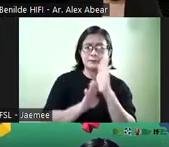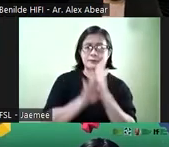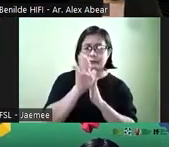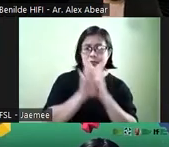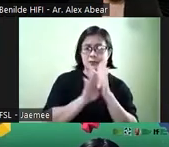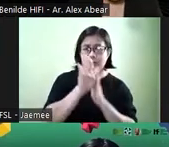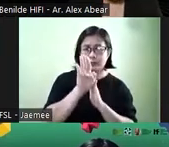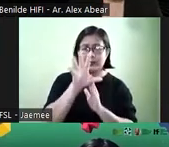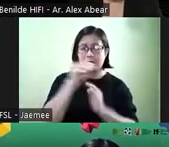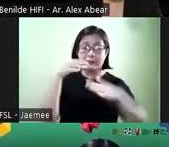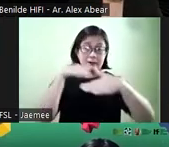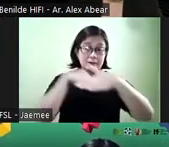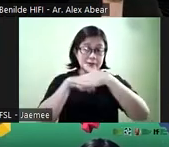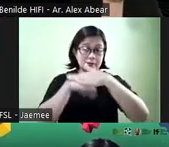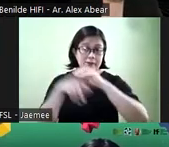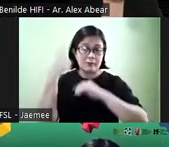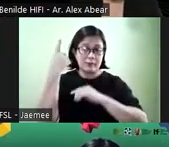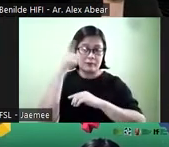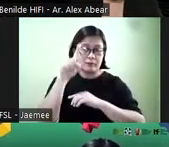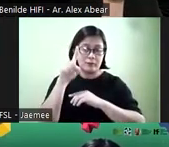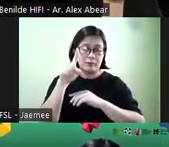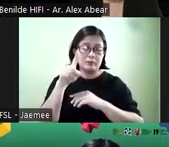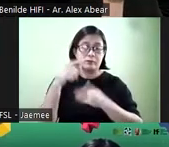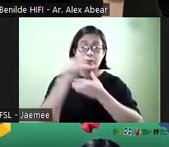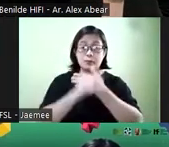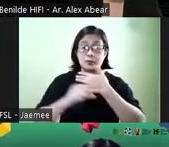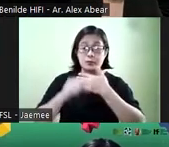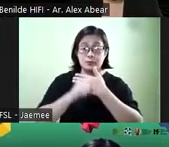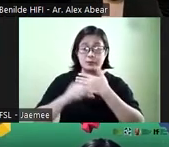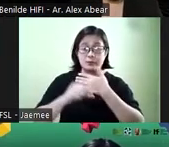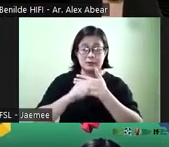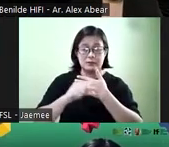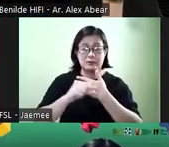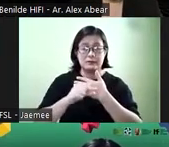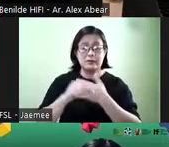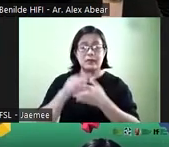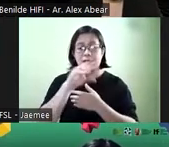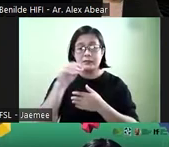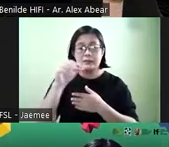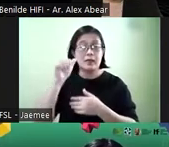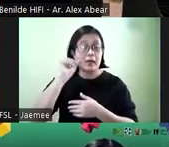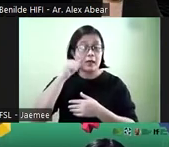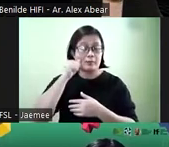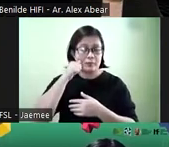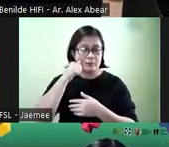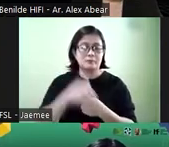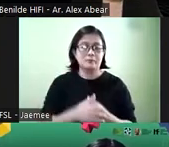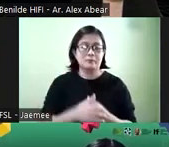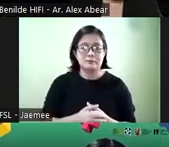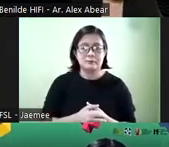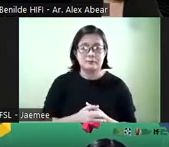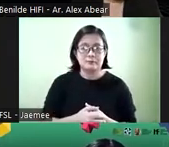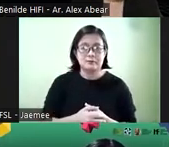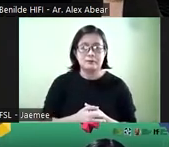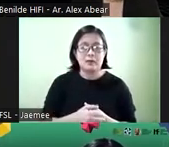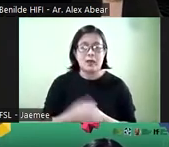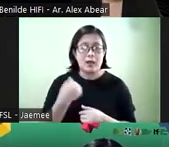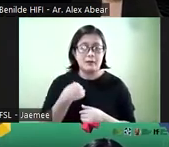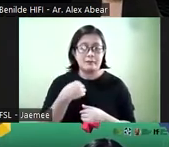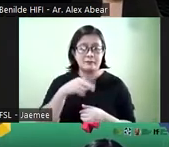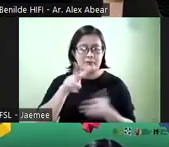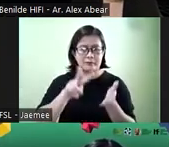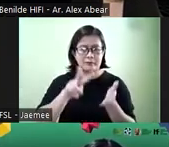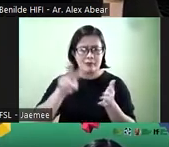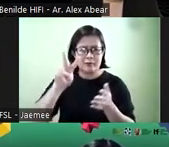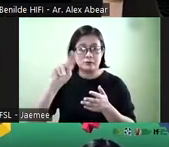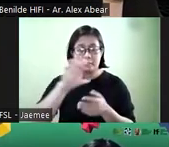developed and accessible through Google Play Store and Apple Store. So it is currently being developed to version 2 and funded